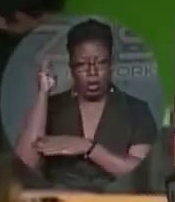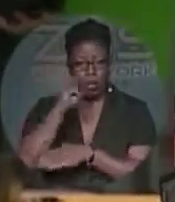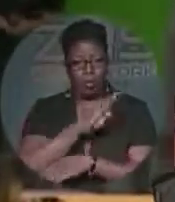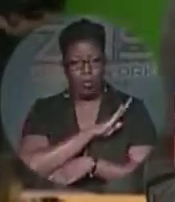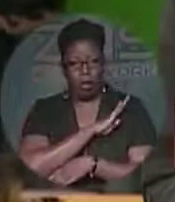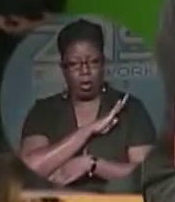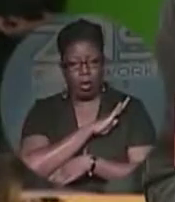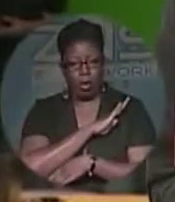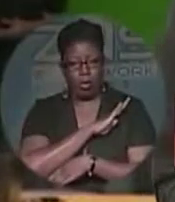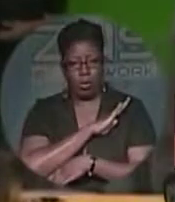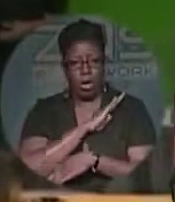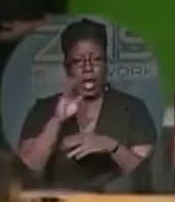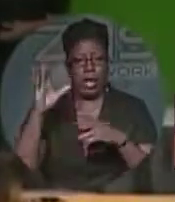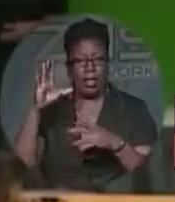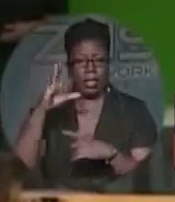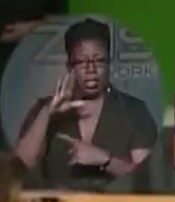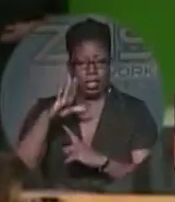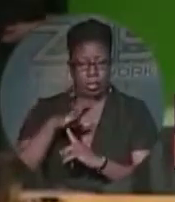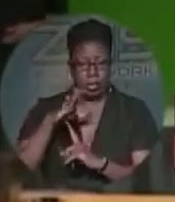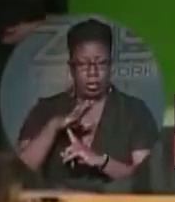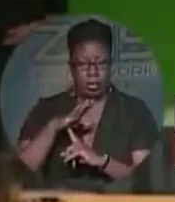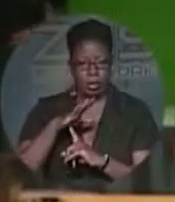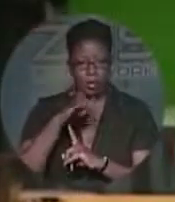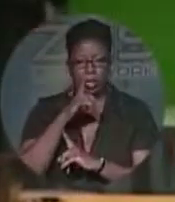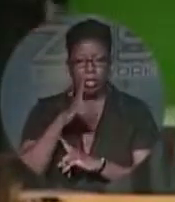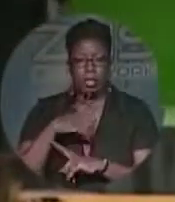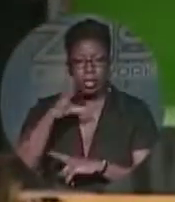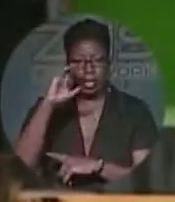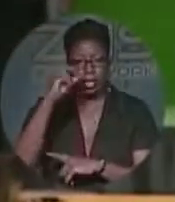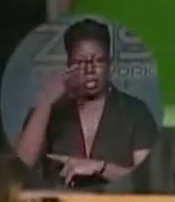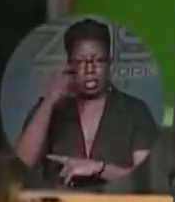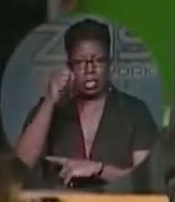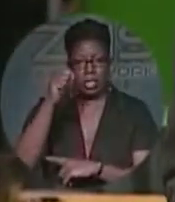champions, the 4J's Lady Cheetahs, the